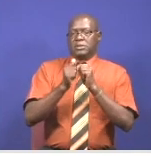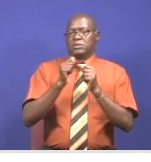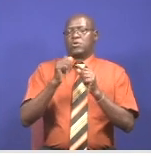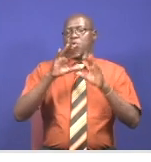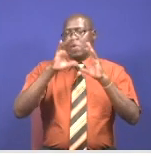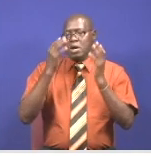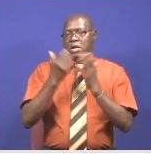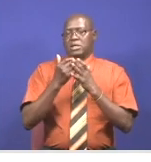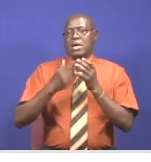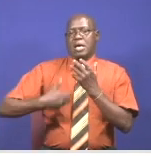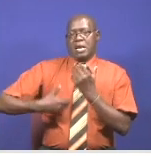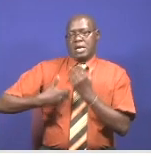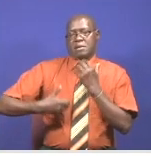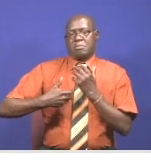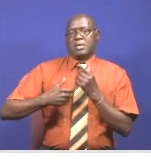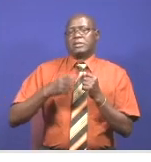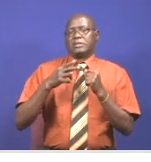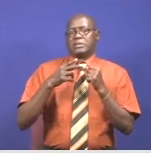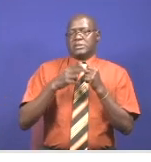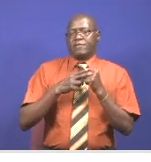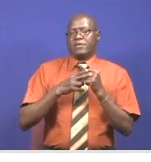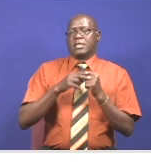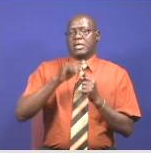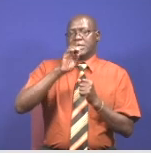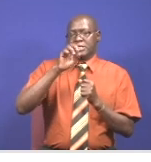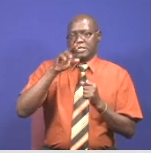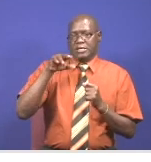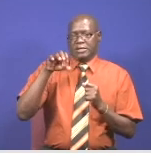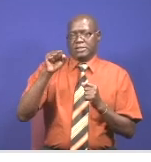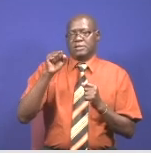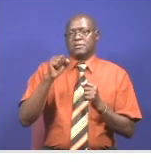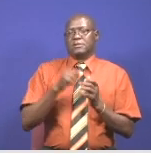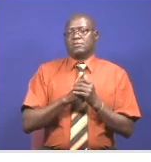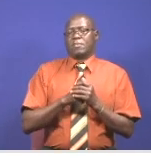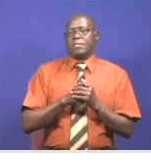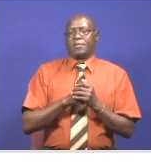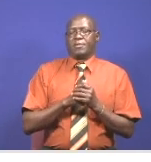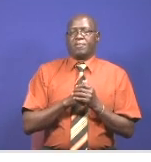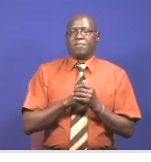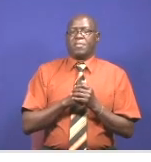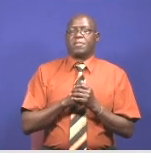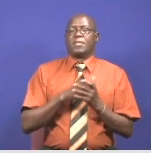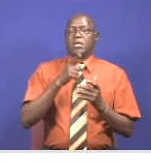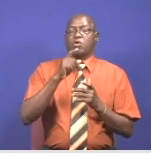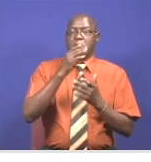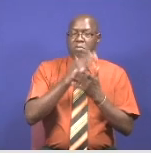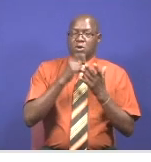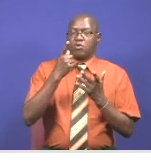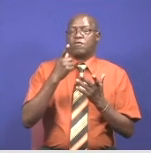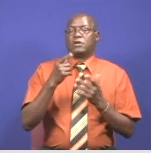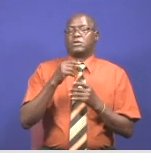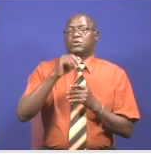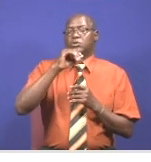Sevens Series and accumulated 135 tries and 675 points. He was part of the Shujaa team